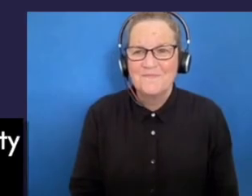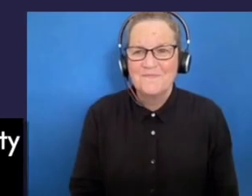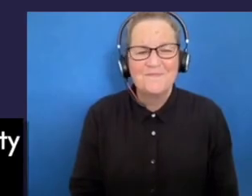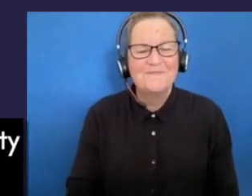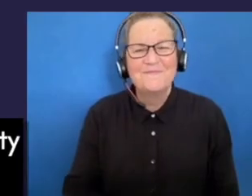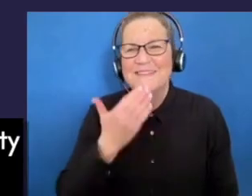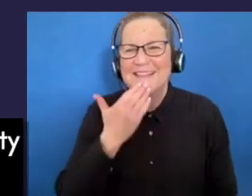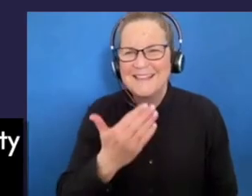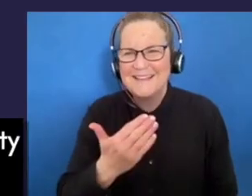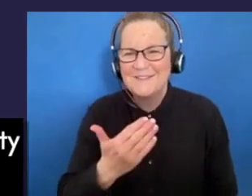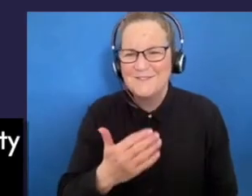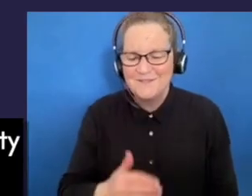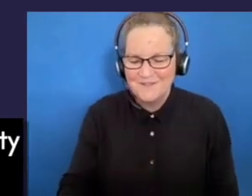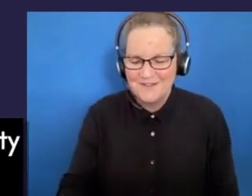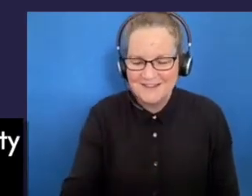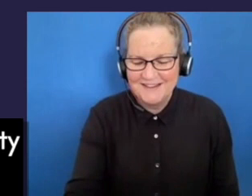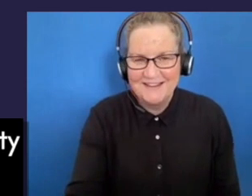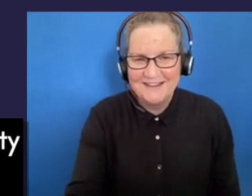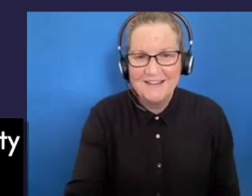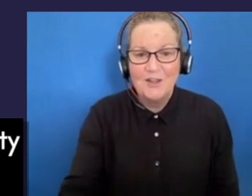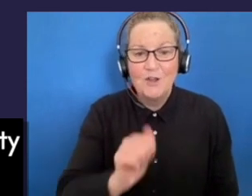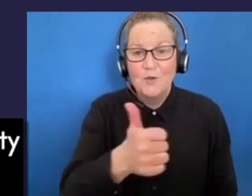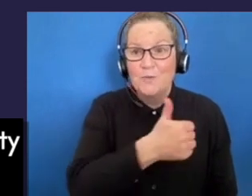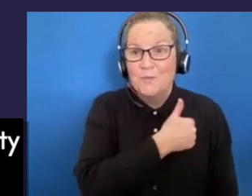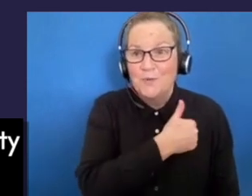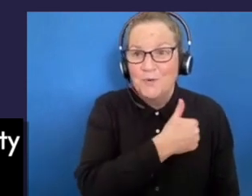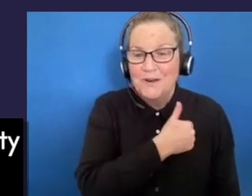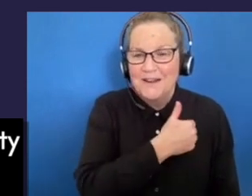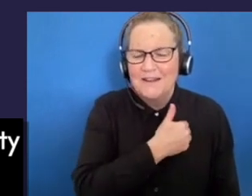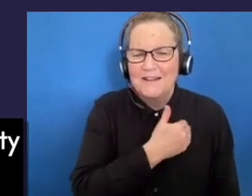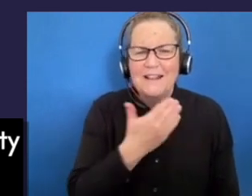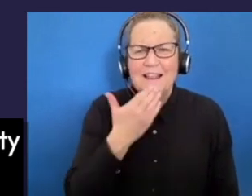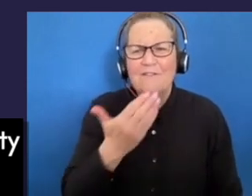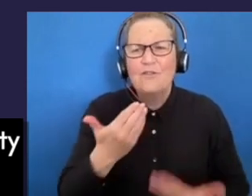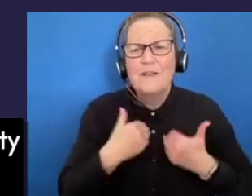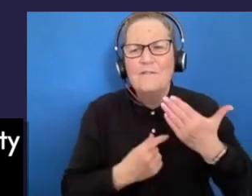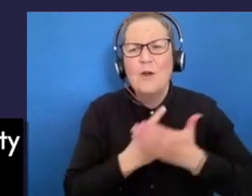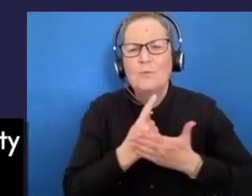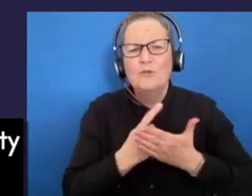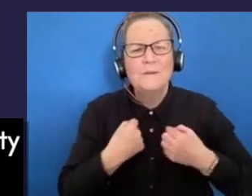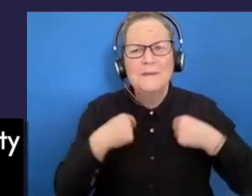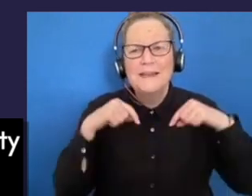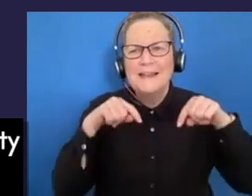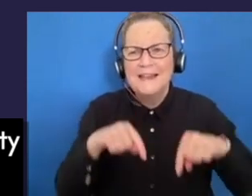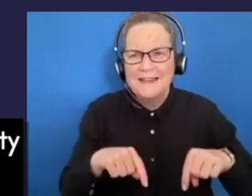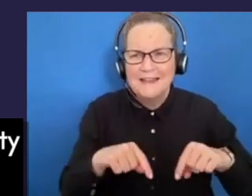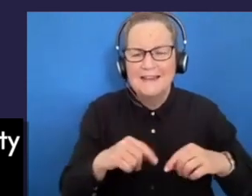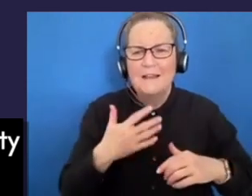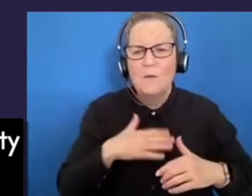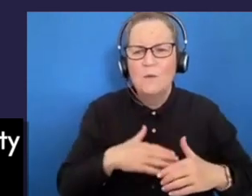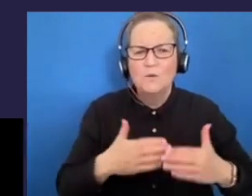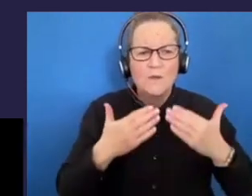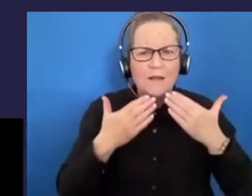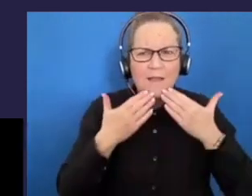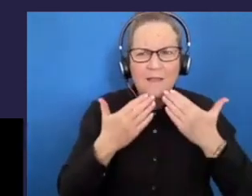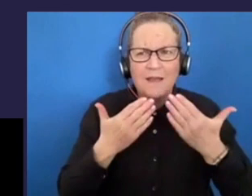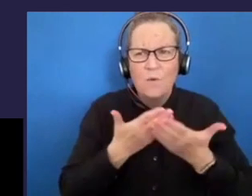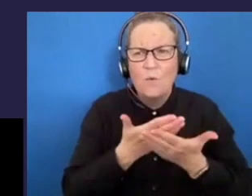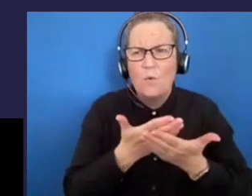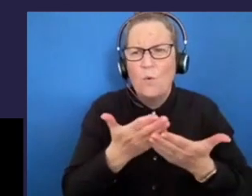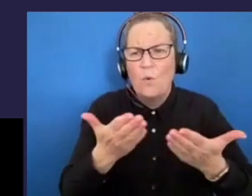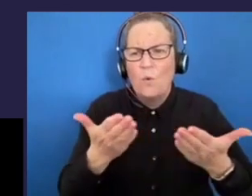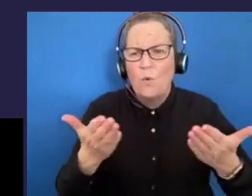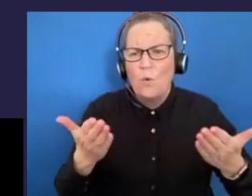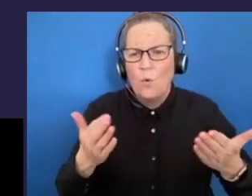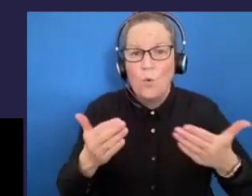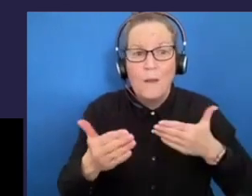Thank you. Well, good morning, and thanks for the opportunity to be here. And I want to thank all the people that have managed the